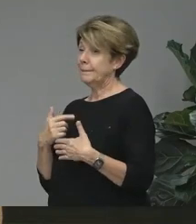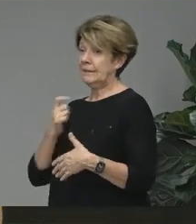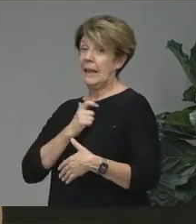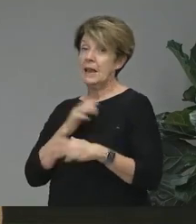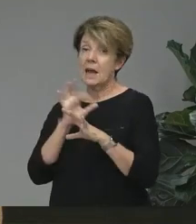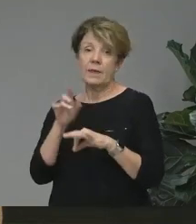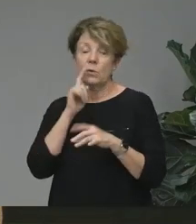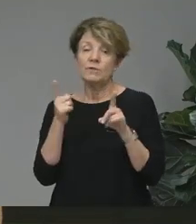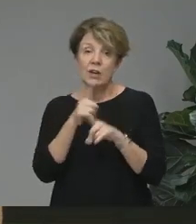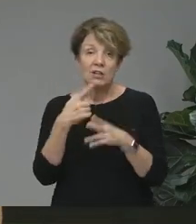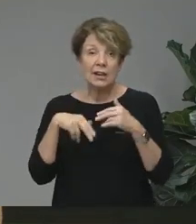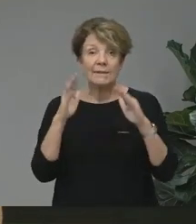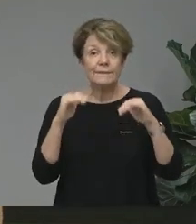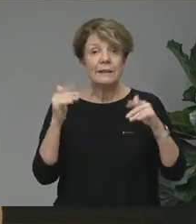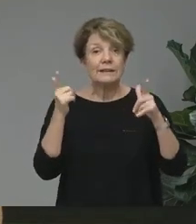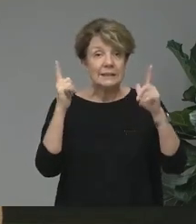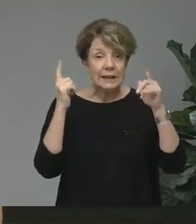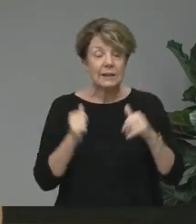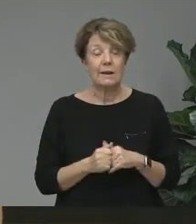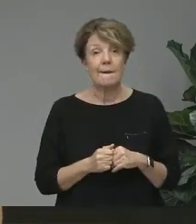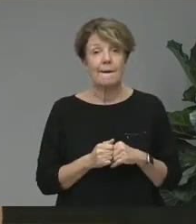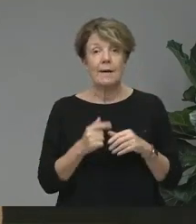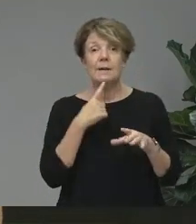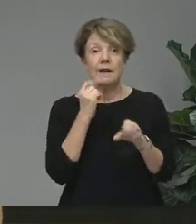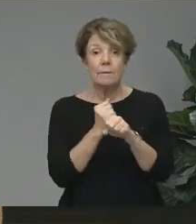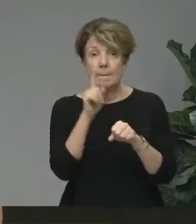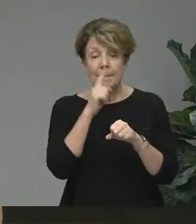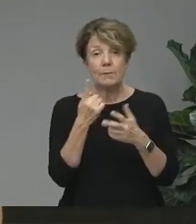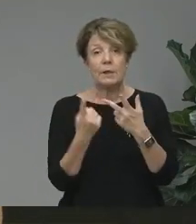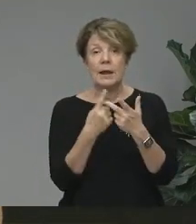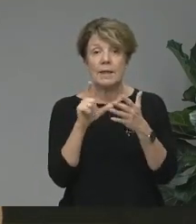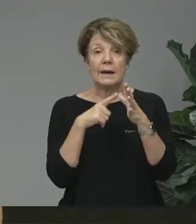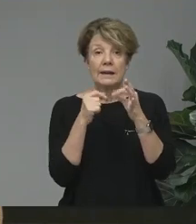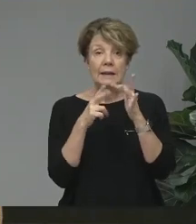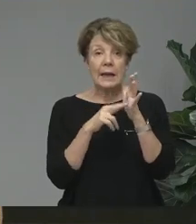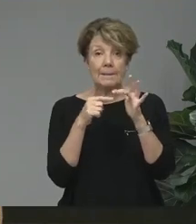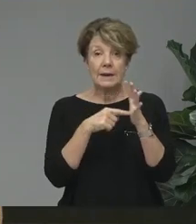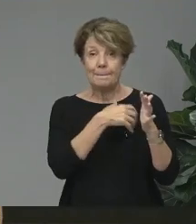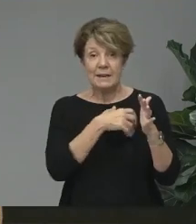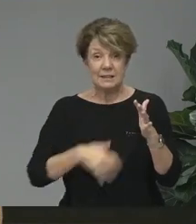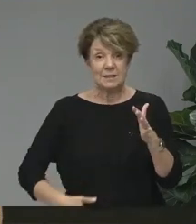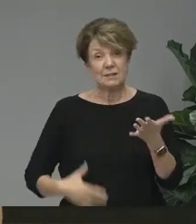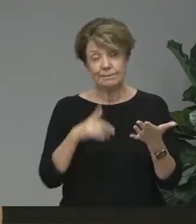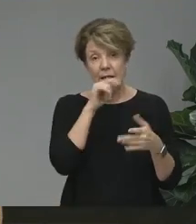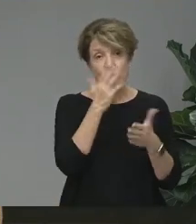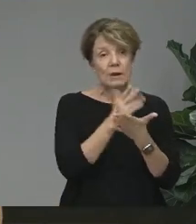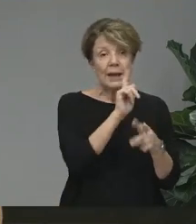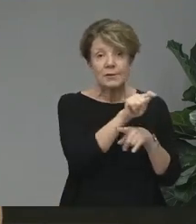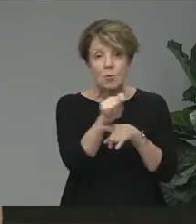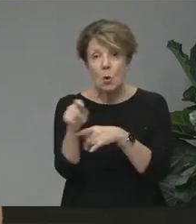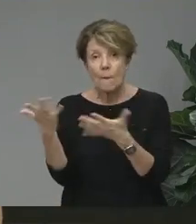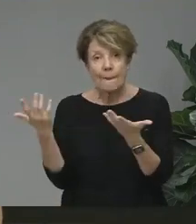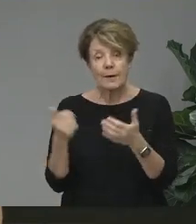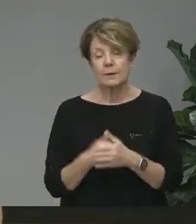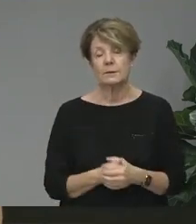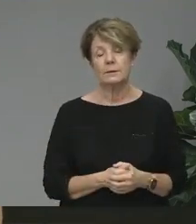senior bureaucrats and very senior cabinet ministers and others can ignore and